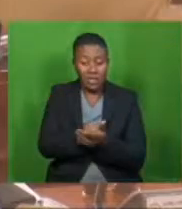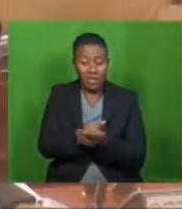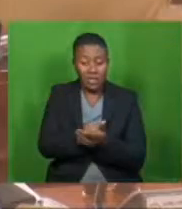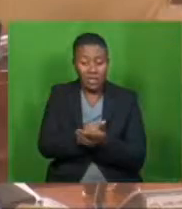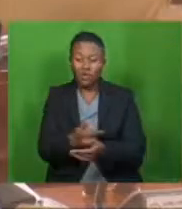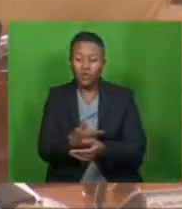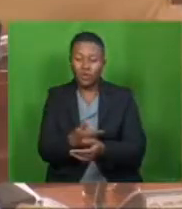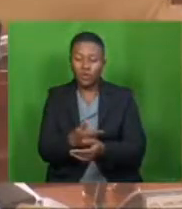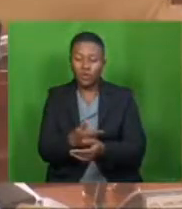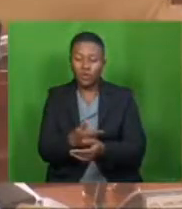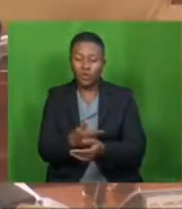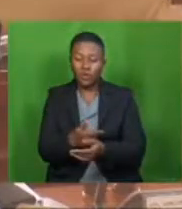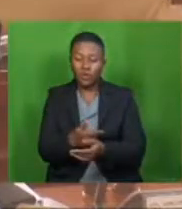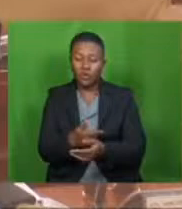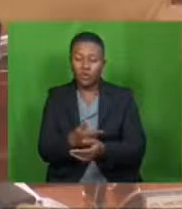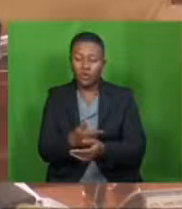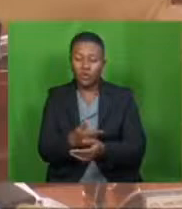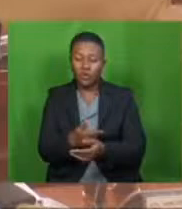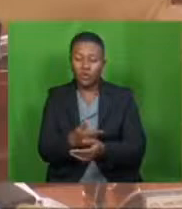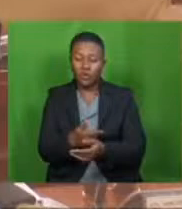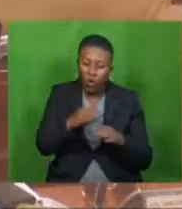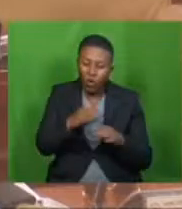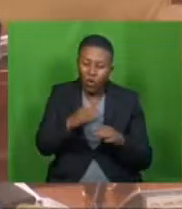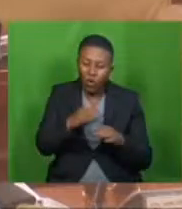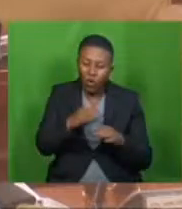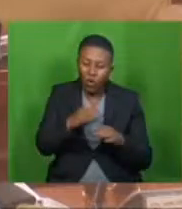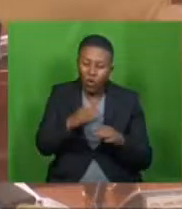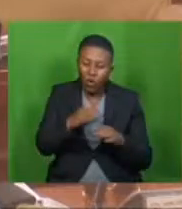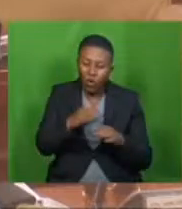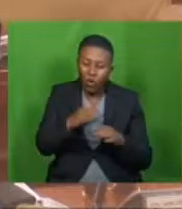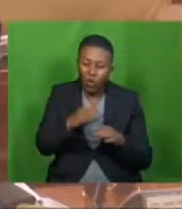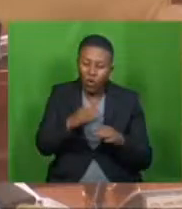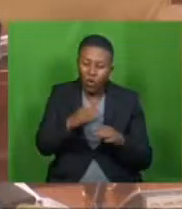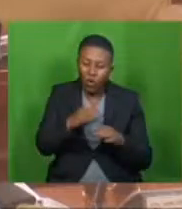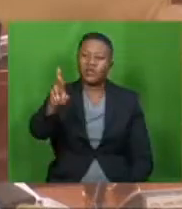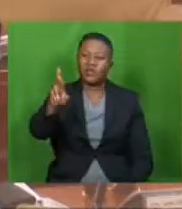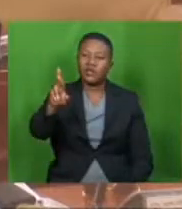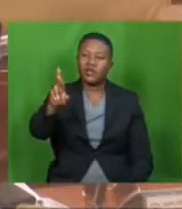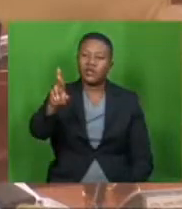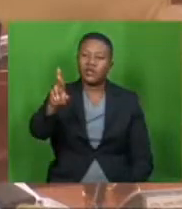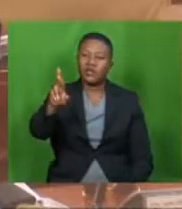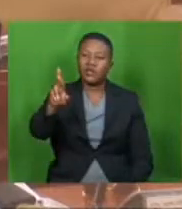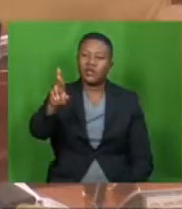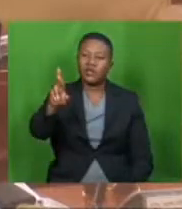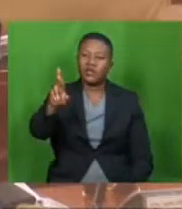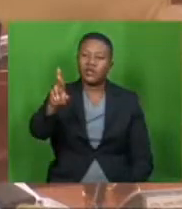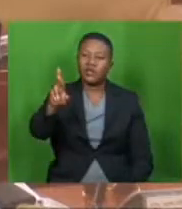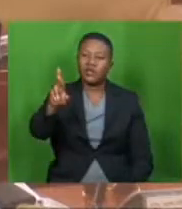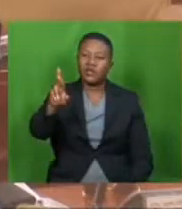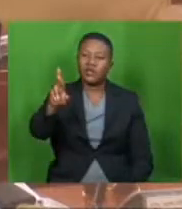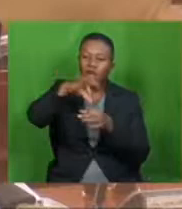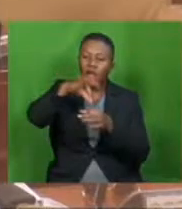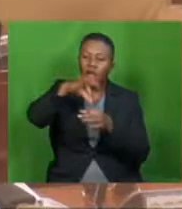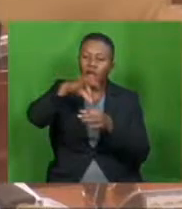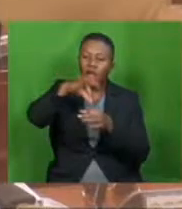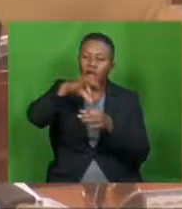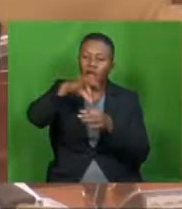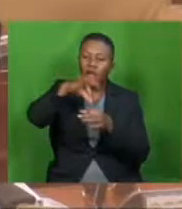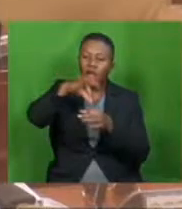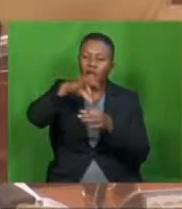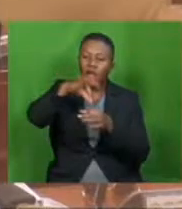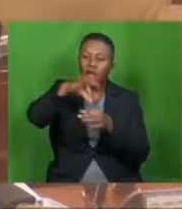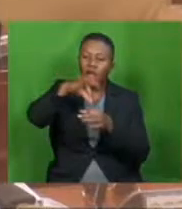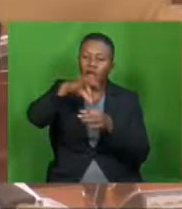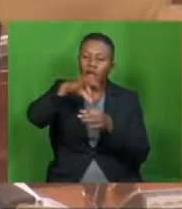on encouraging VRA or partner with VRA so that they can also focus on planting a lot of trees in